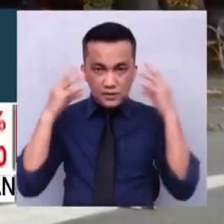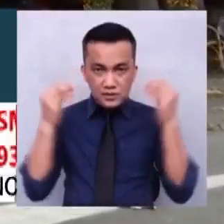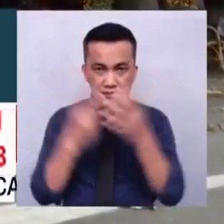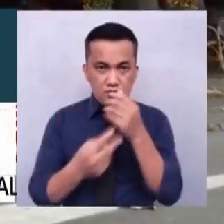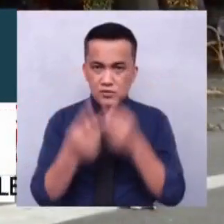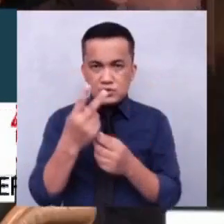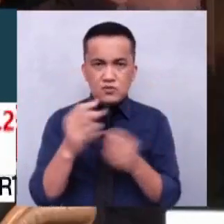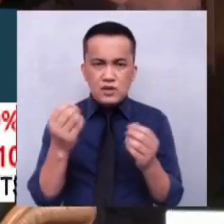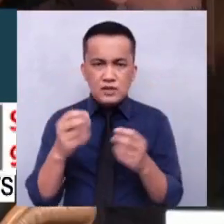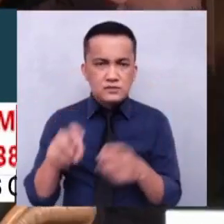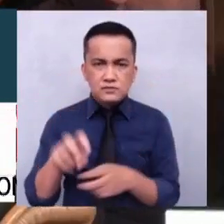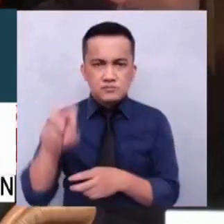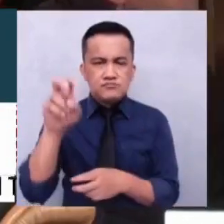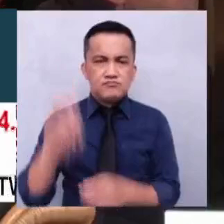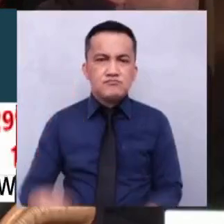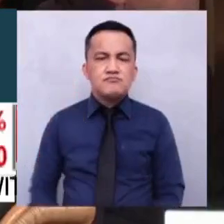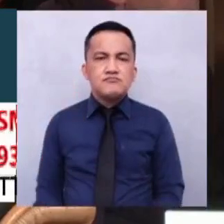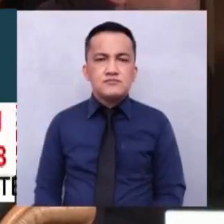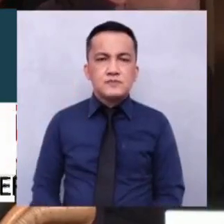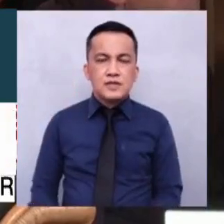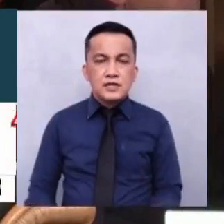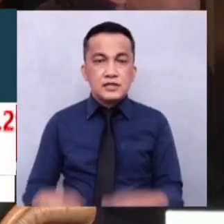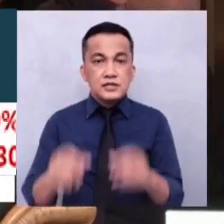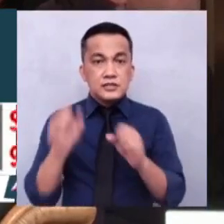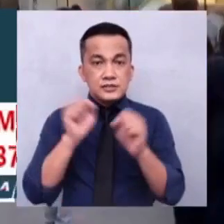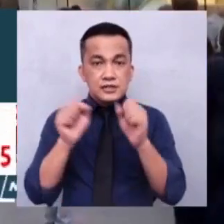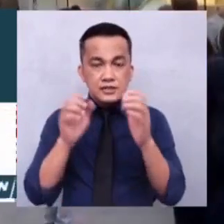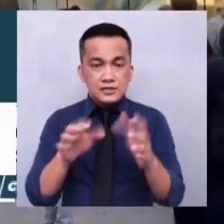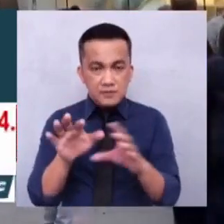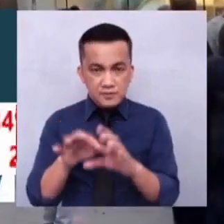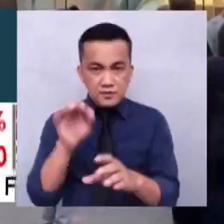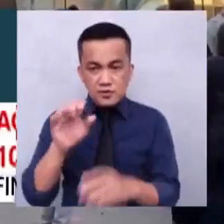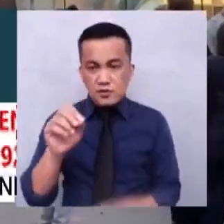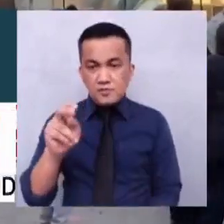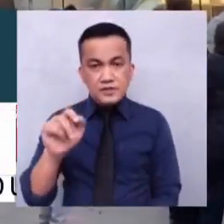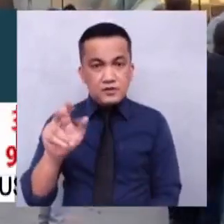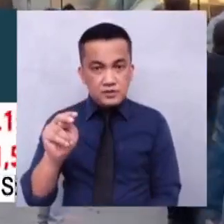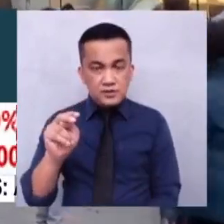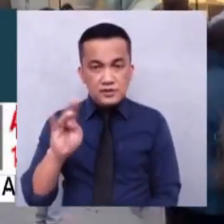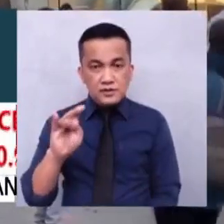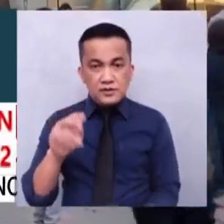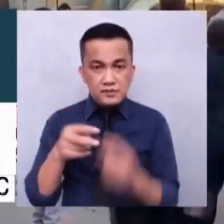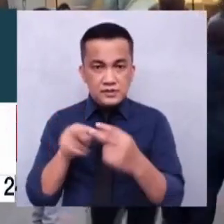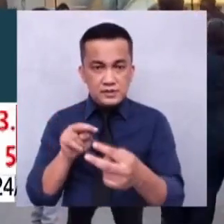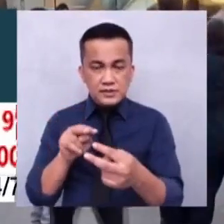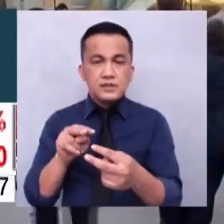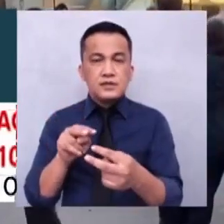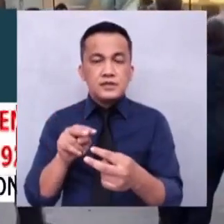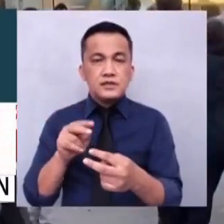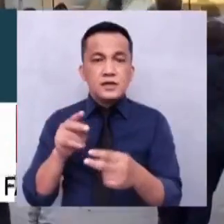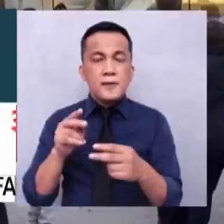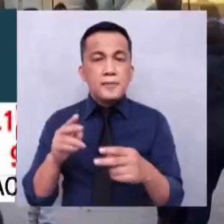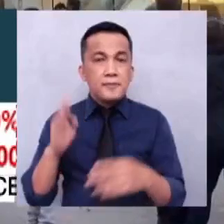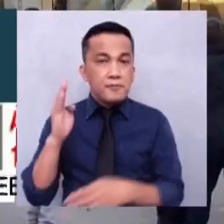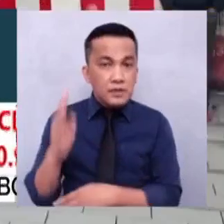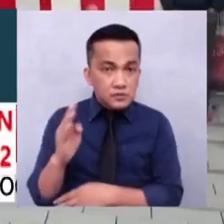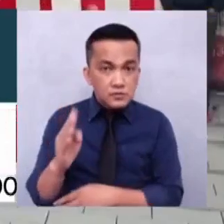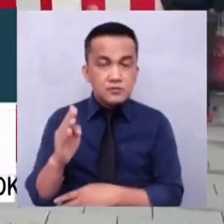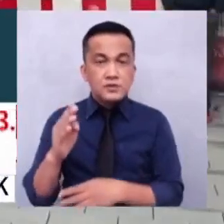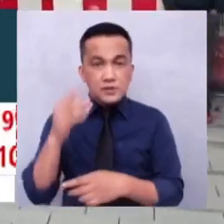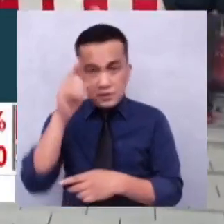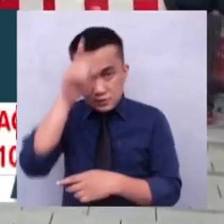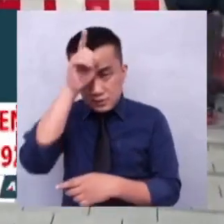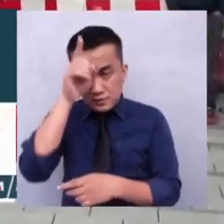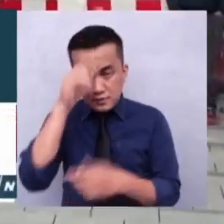history. Scientists also found cases of the Omicron variant in Belgium and Germany prior to November 25. The